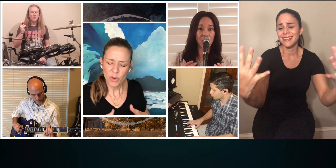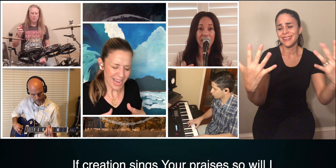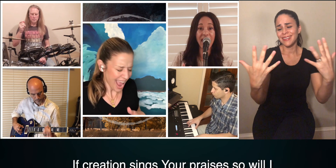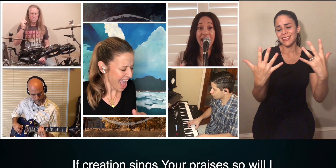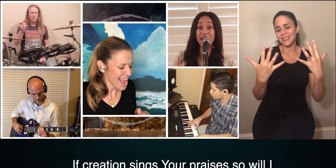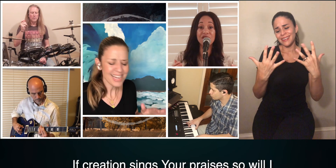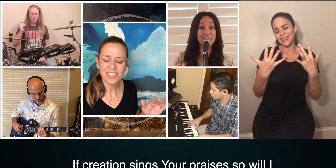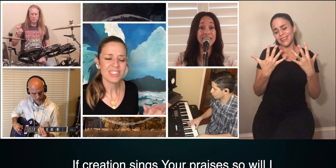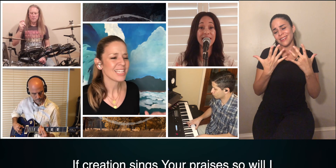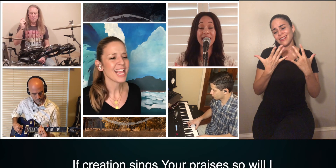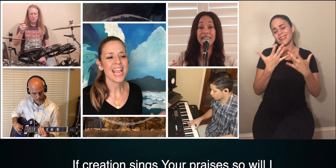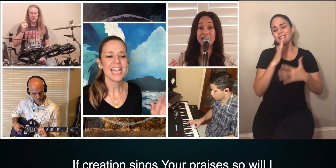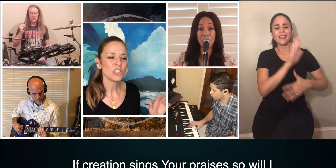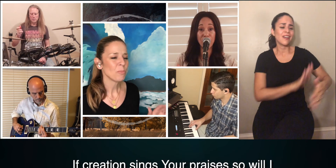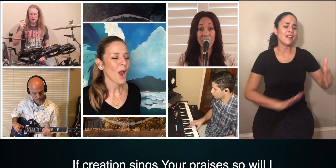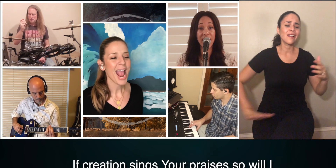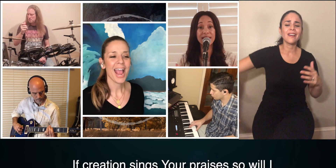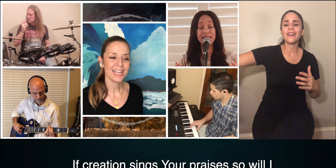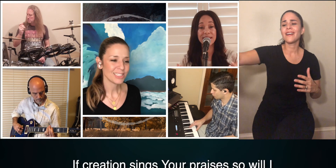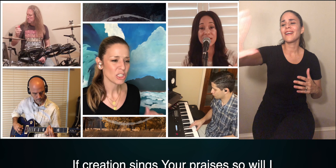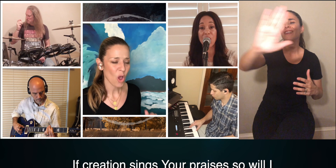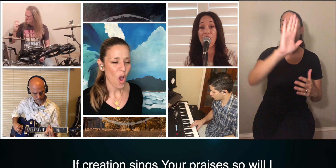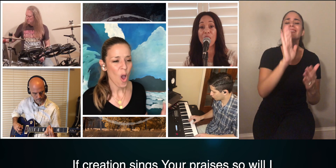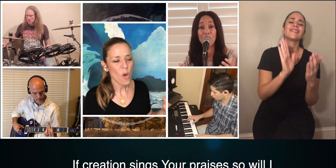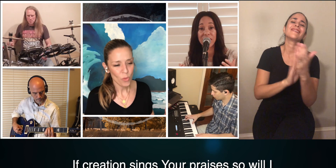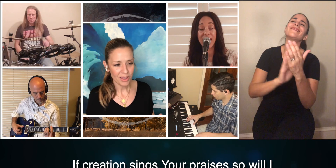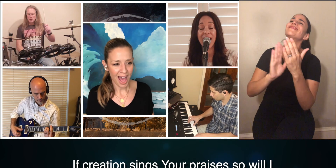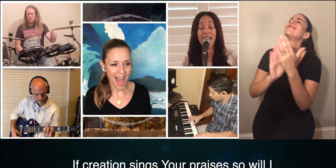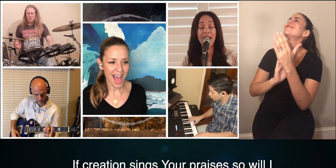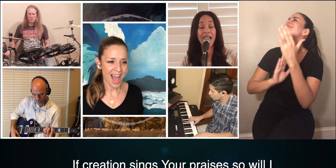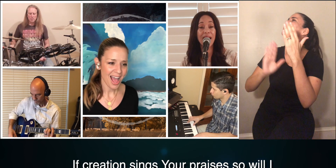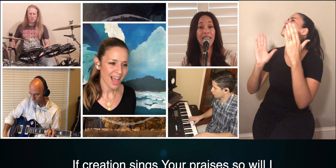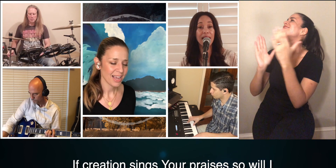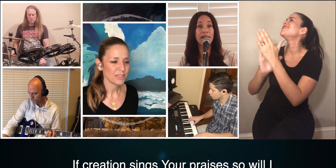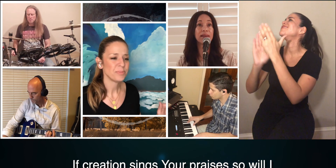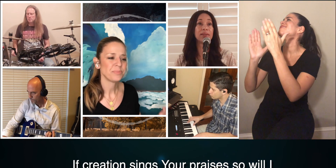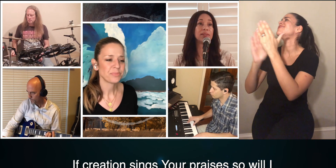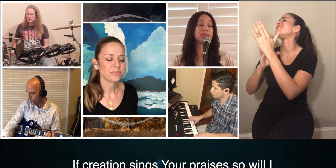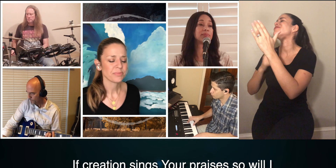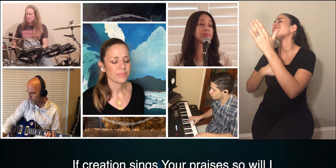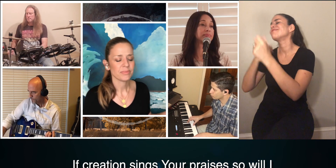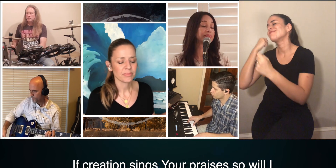praise. If creation sings your praises, so will I.